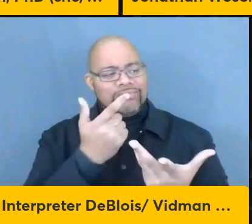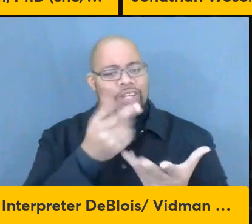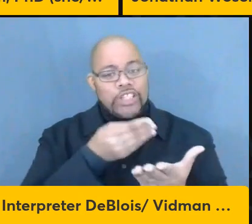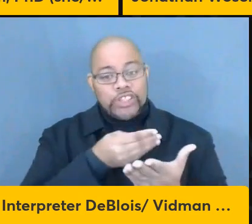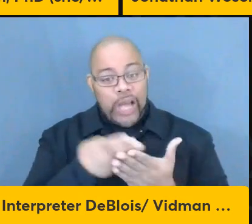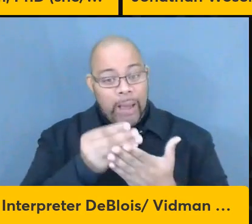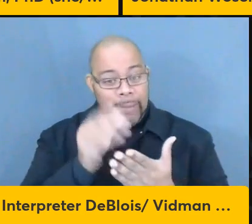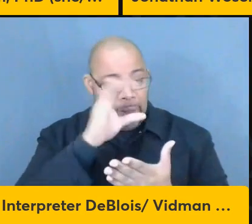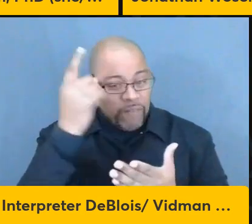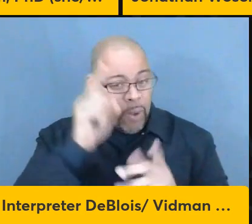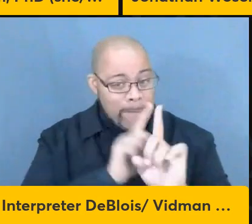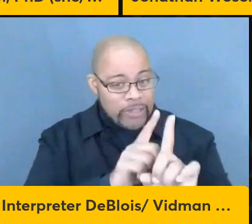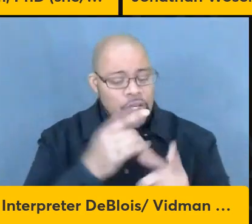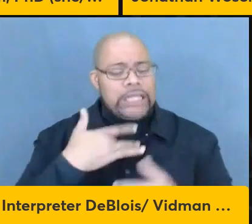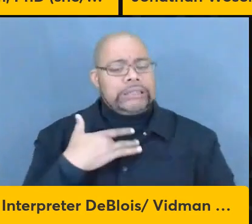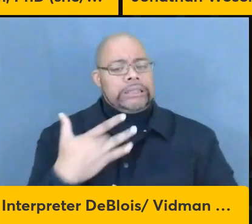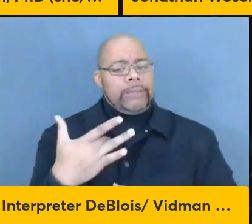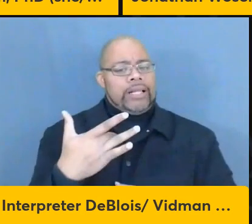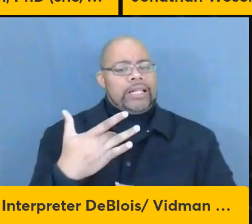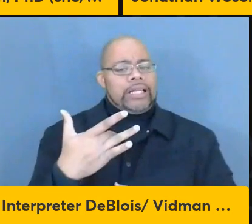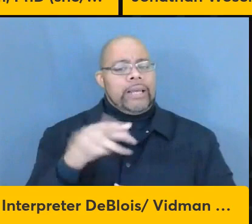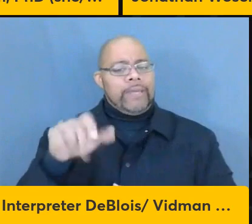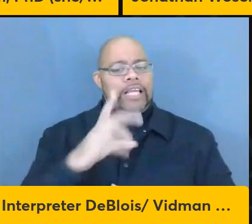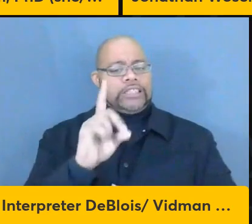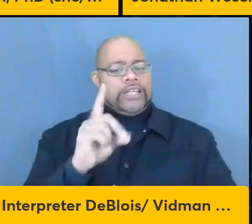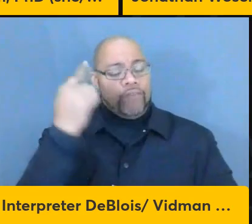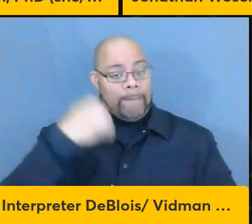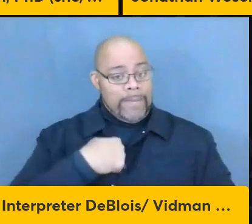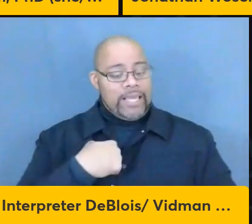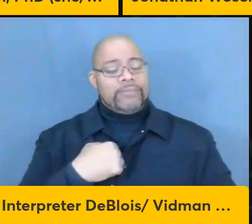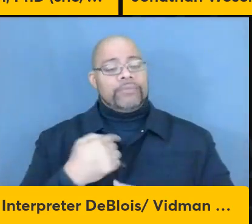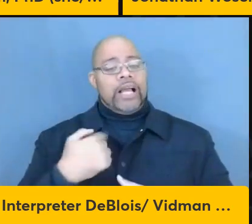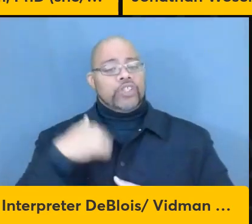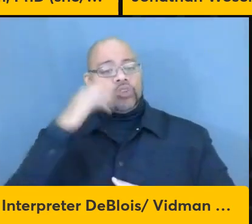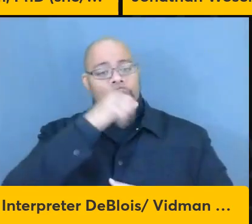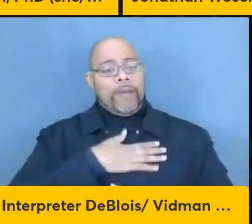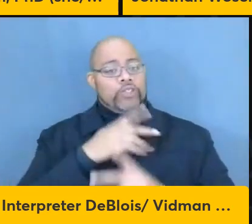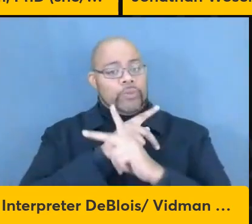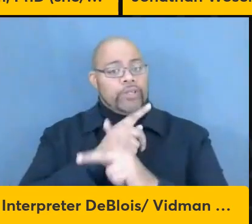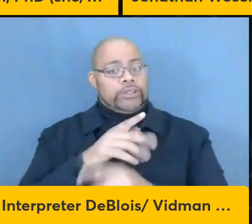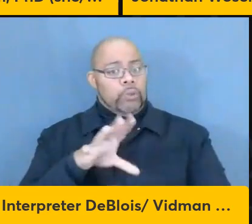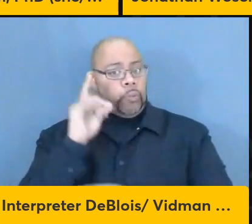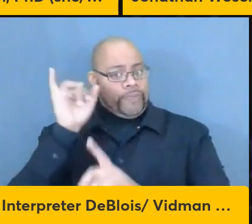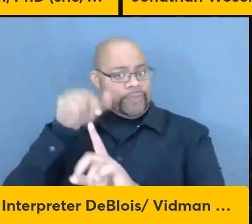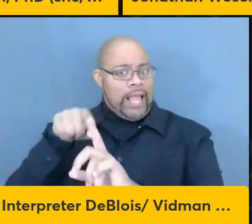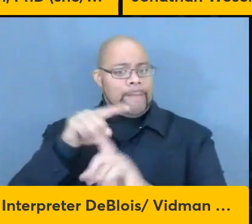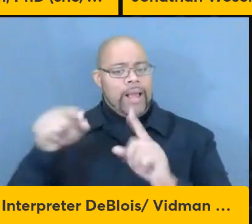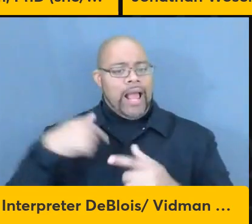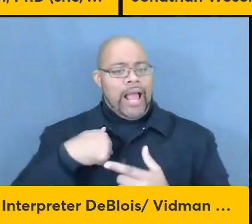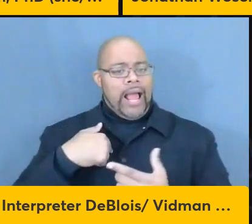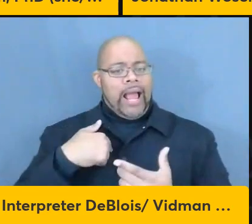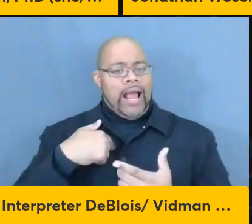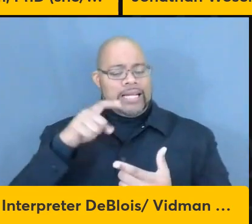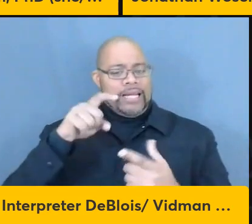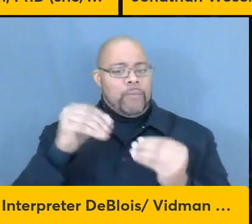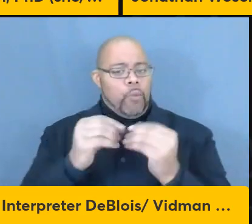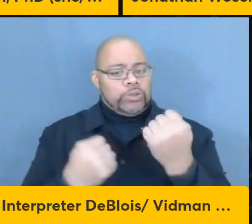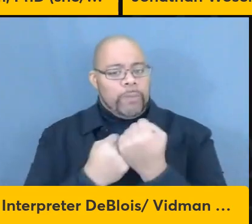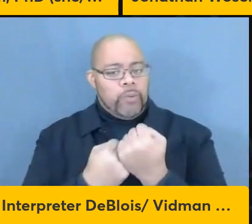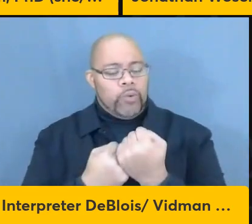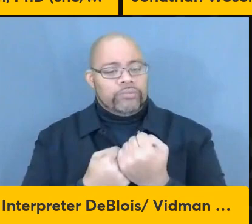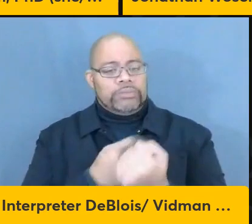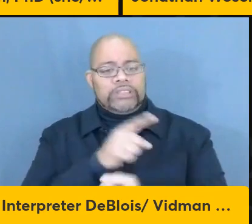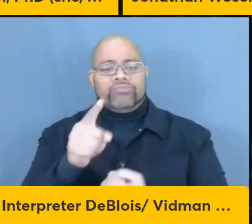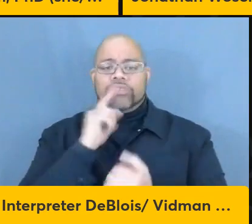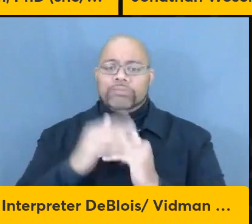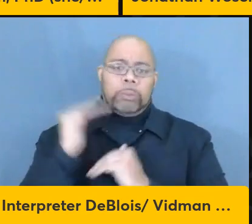for a mentor? I know typically, like PhD students, at least for me anyway, I assume my supervisor would be that, but I found I needed more support and he was